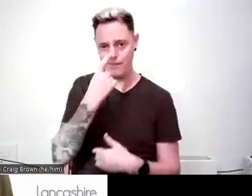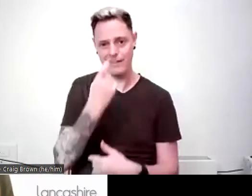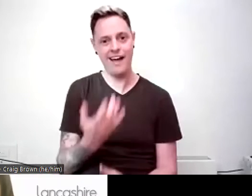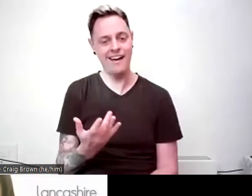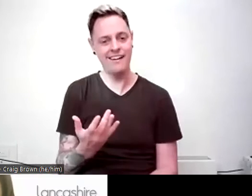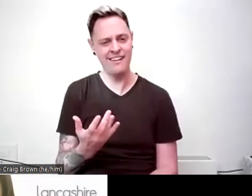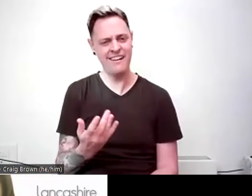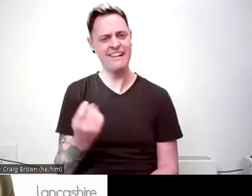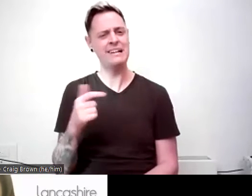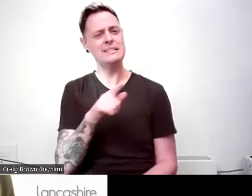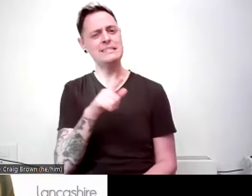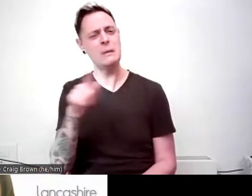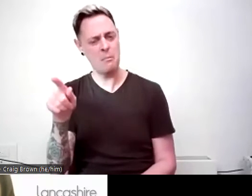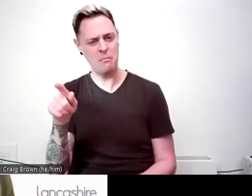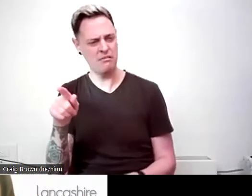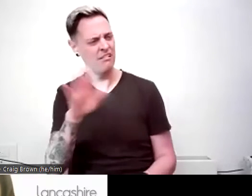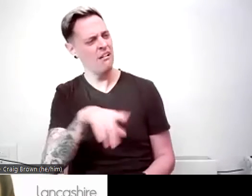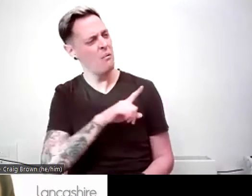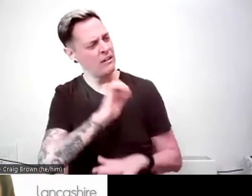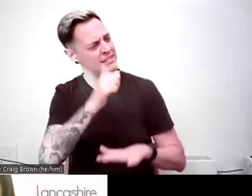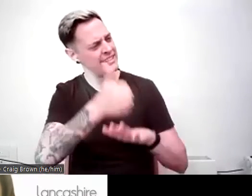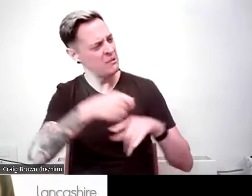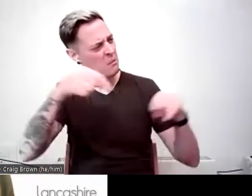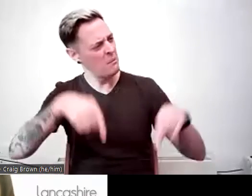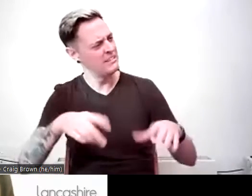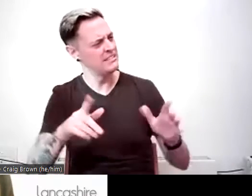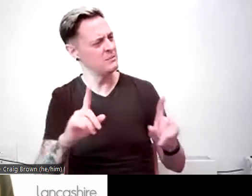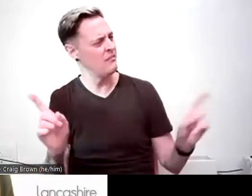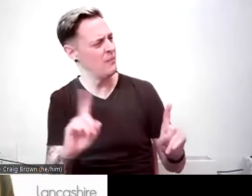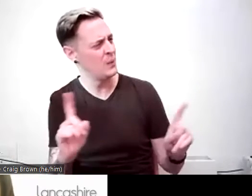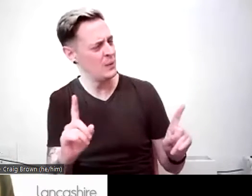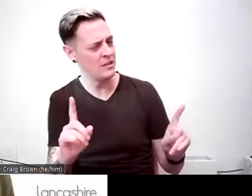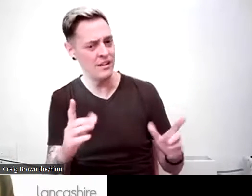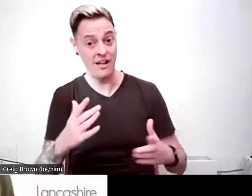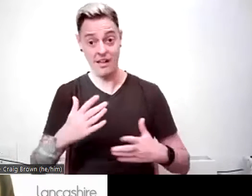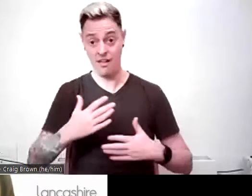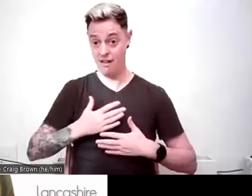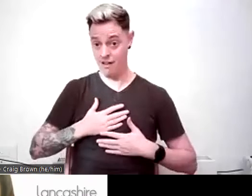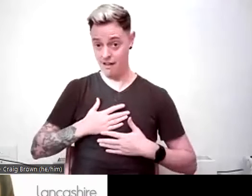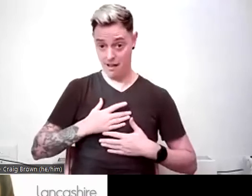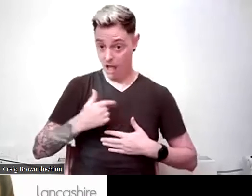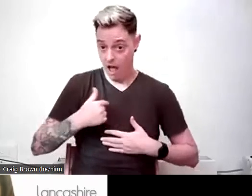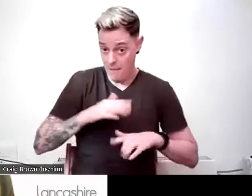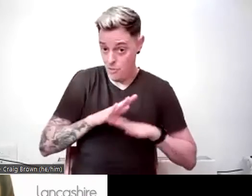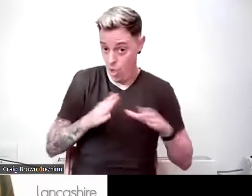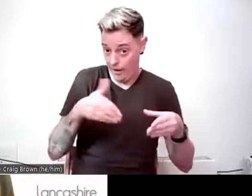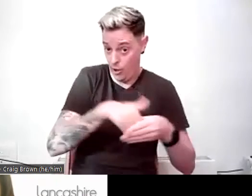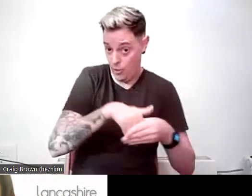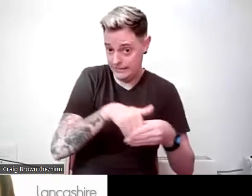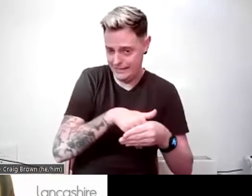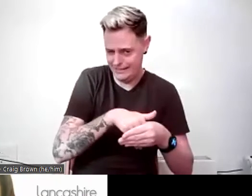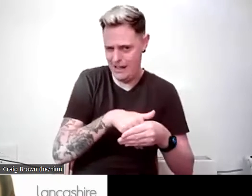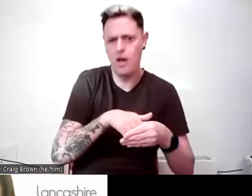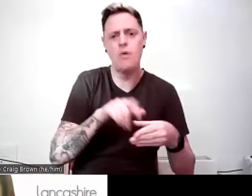as to why I want to do this, and it's like I'm the one that's not being inclusive by excluding